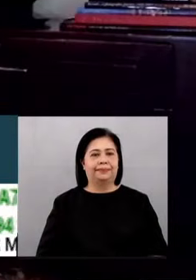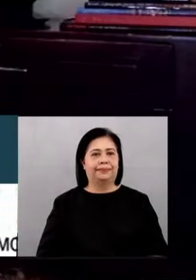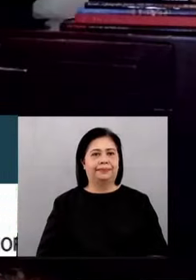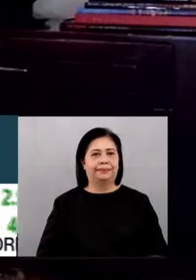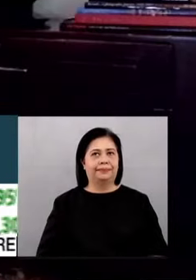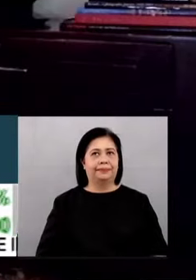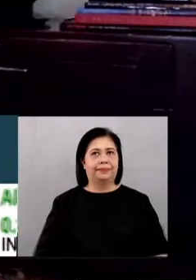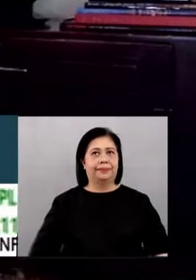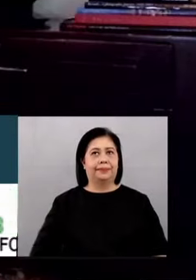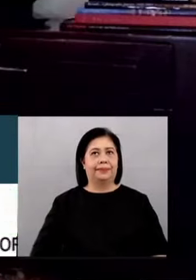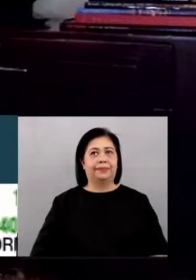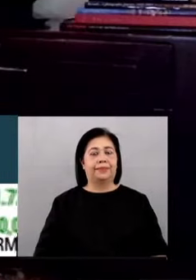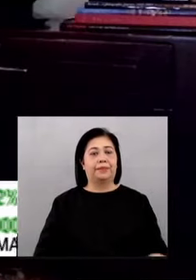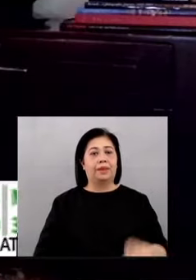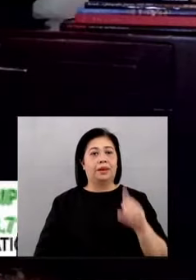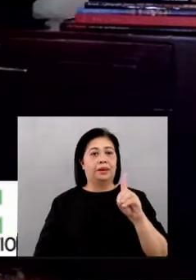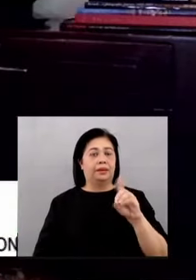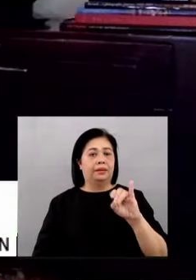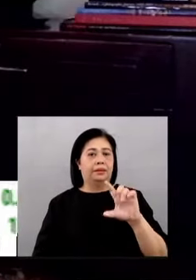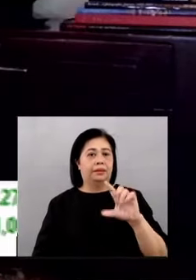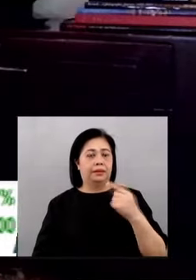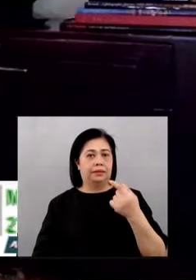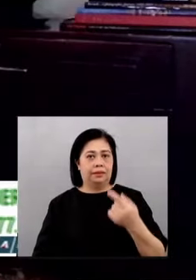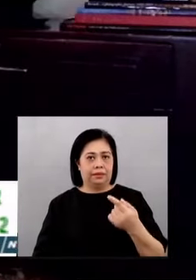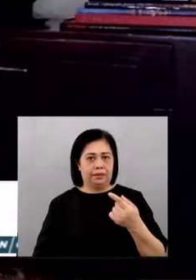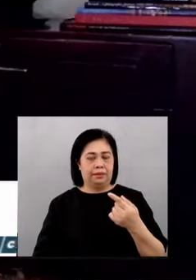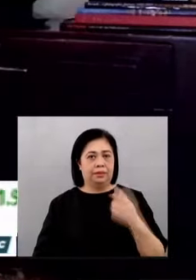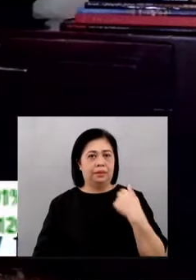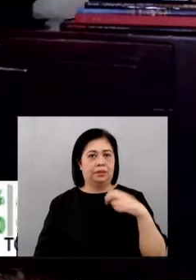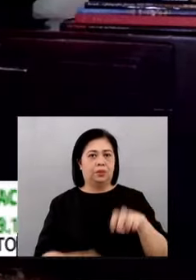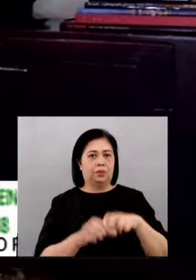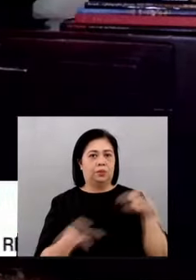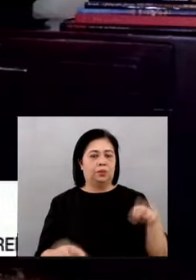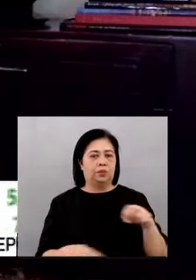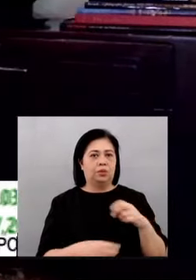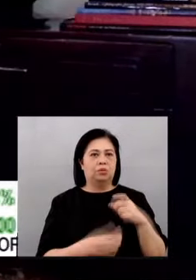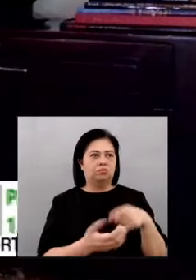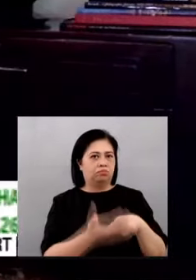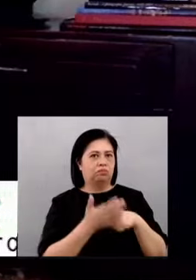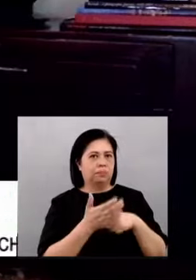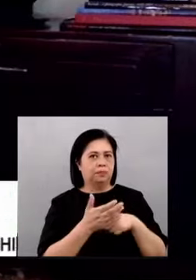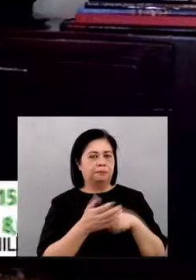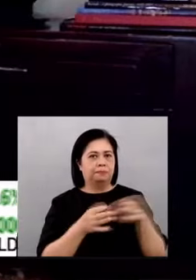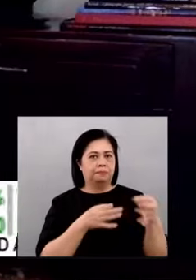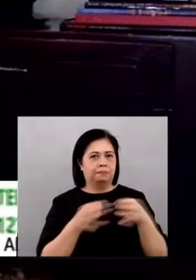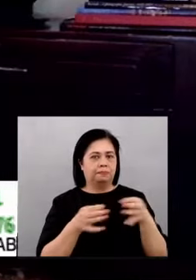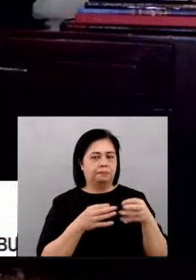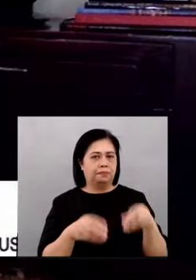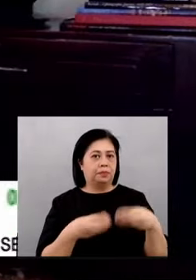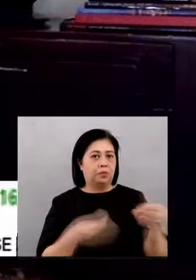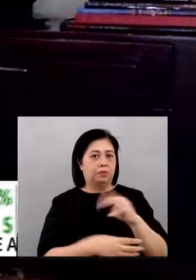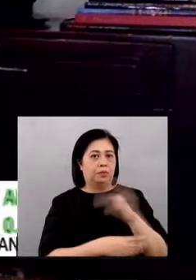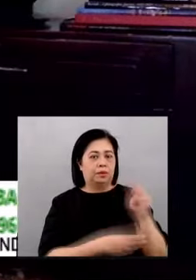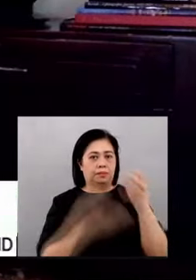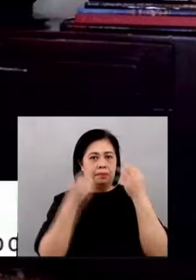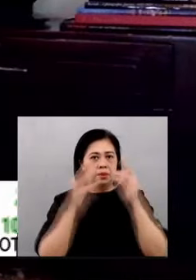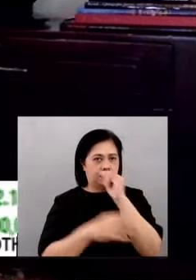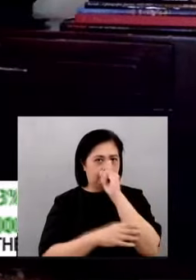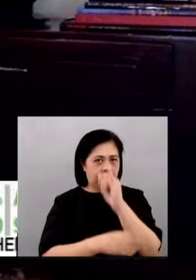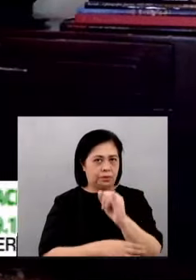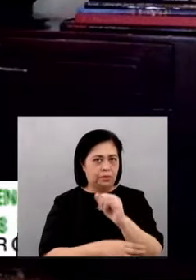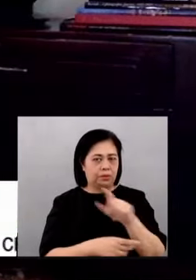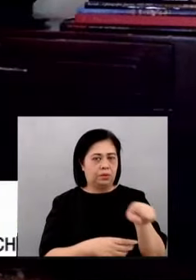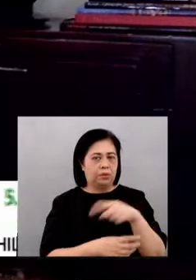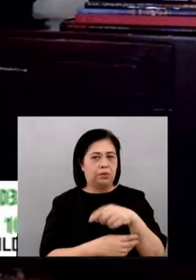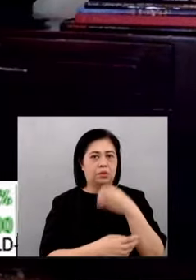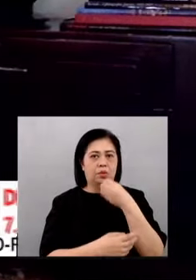Moving on, the Department of Interior and Local Government withdraws a show cause order issued to Manila Mayor Isko Moreno. The order